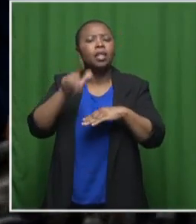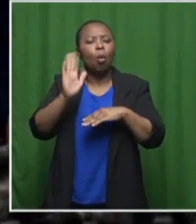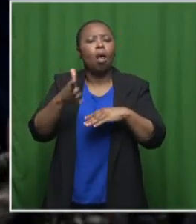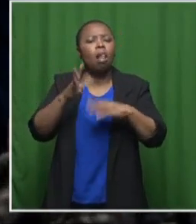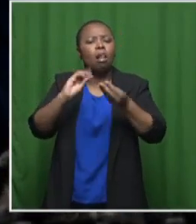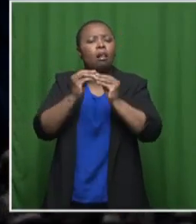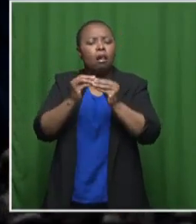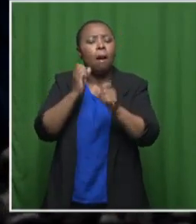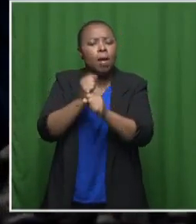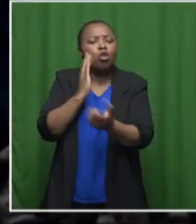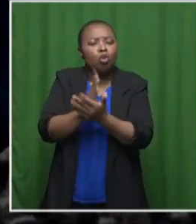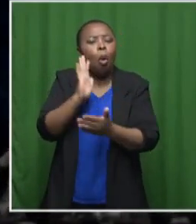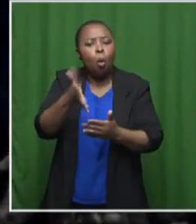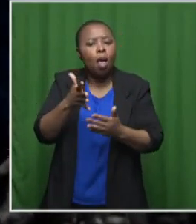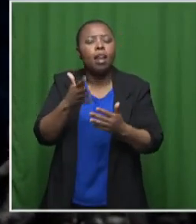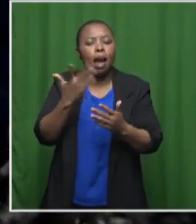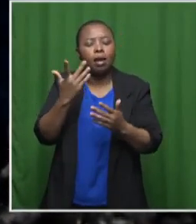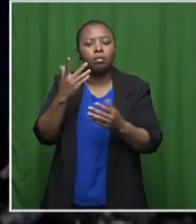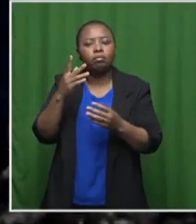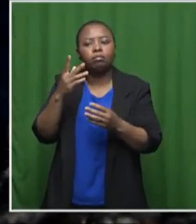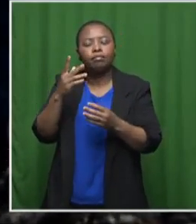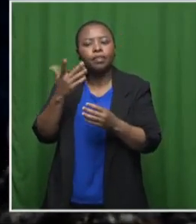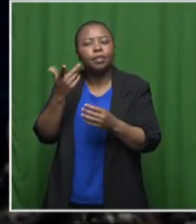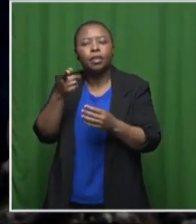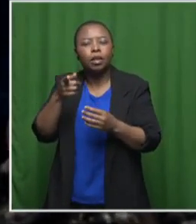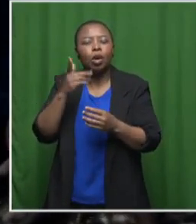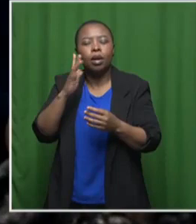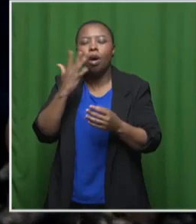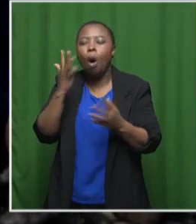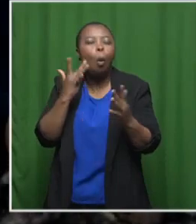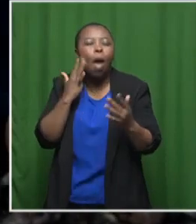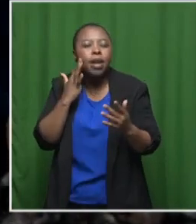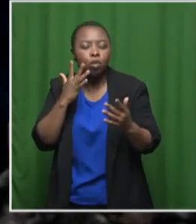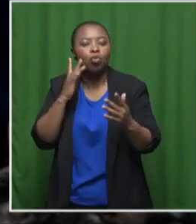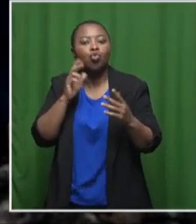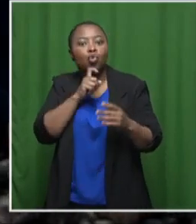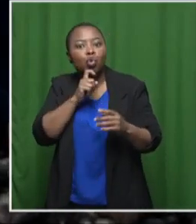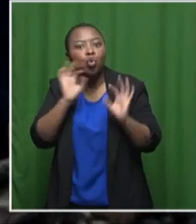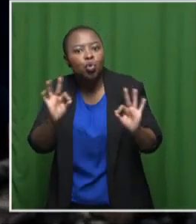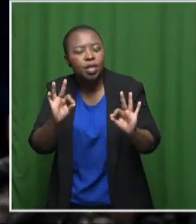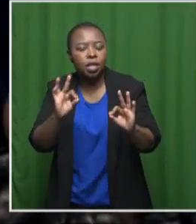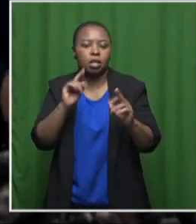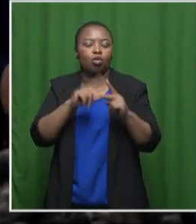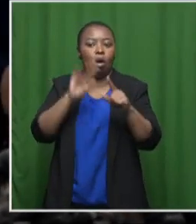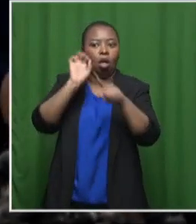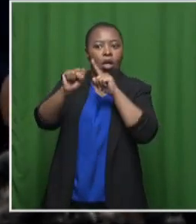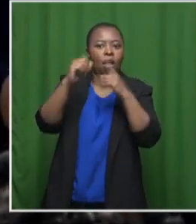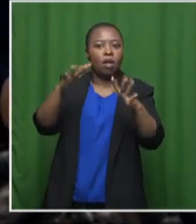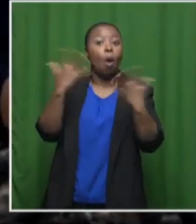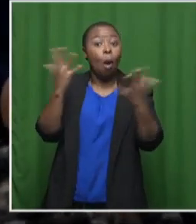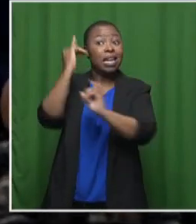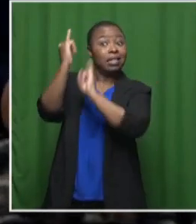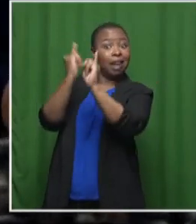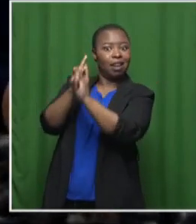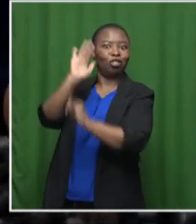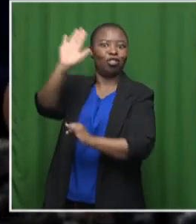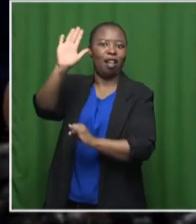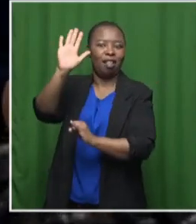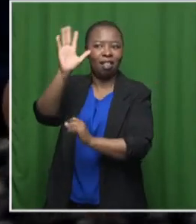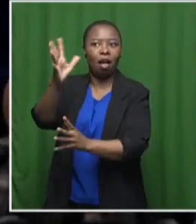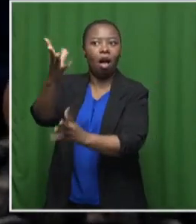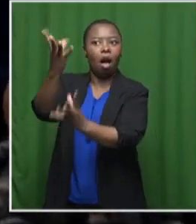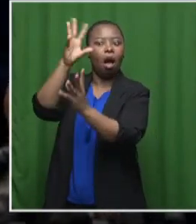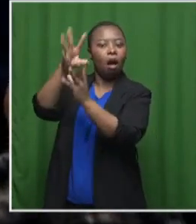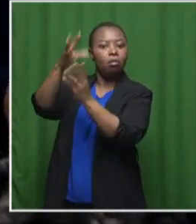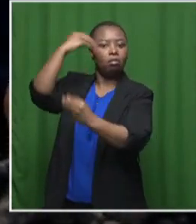be incentives for officers to use their body cameras, and we've discovered from international practice that